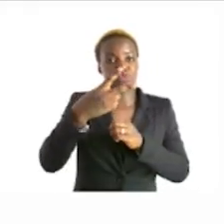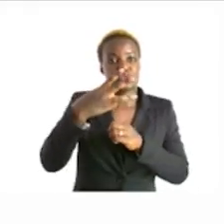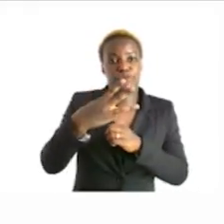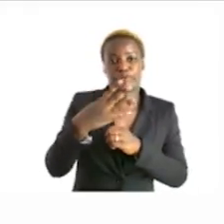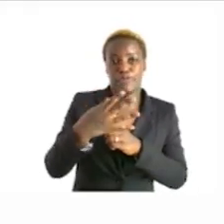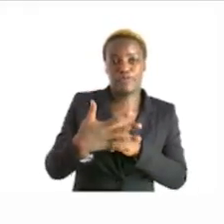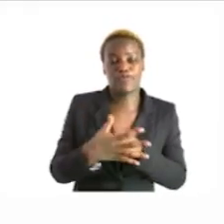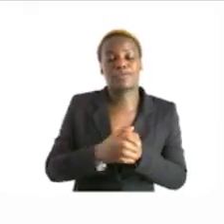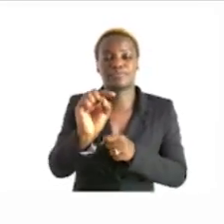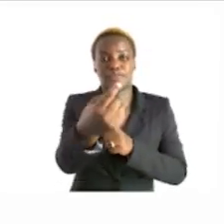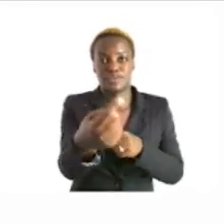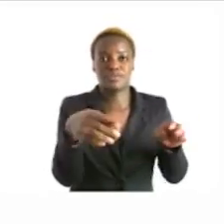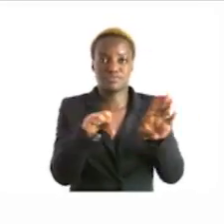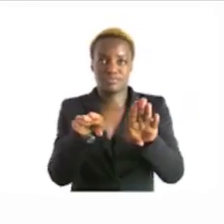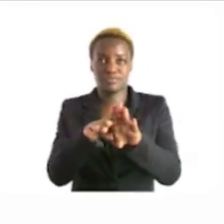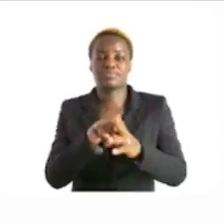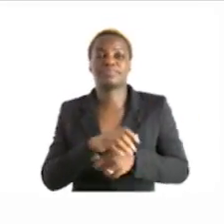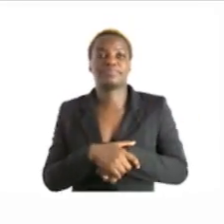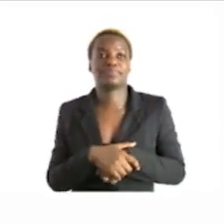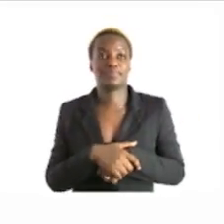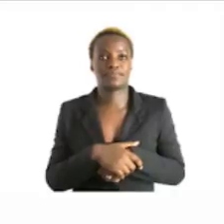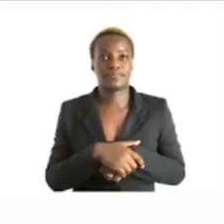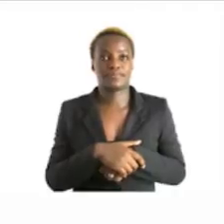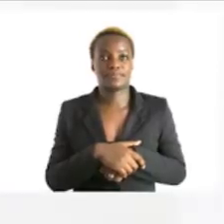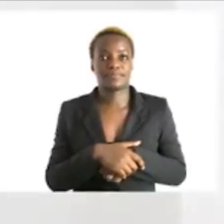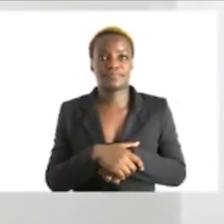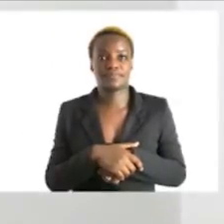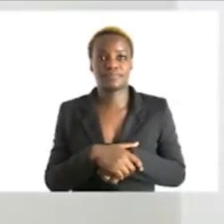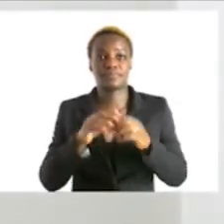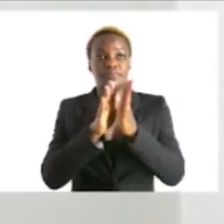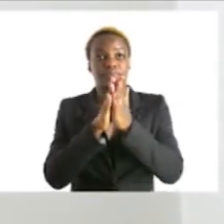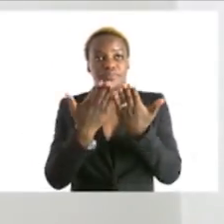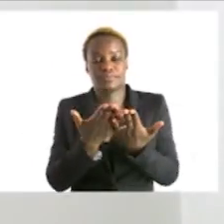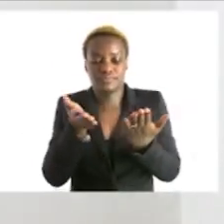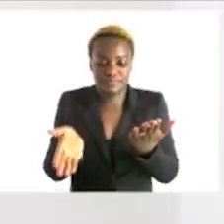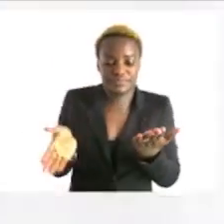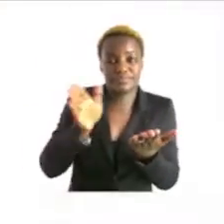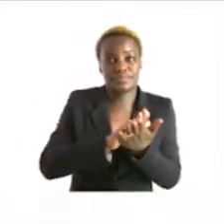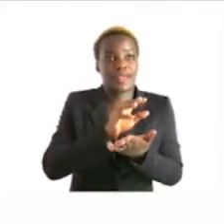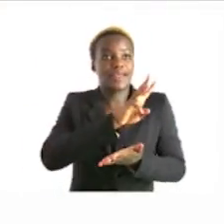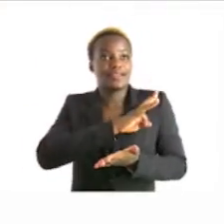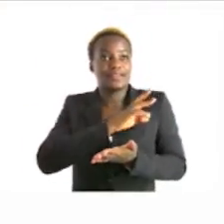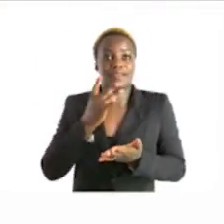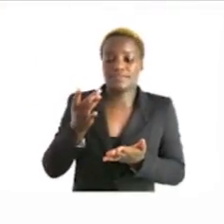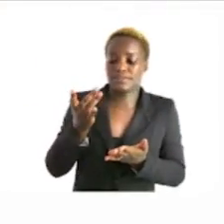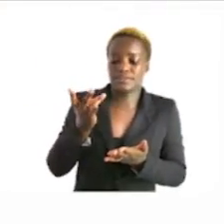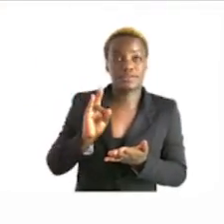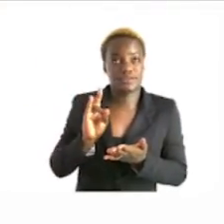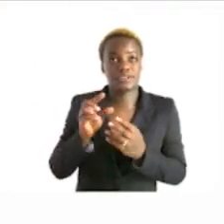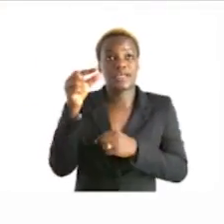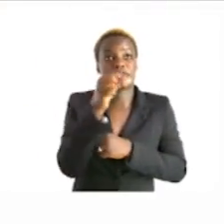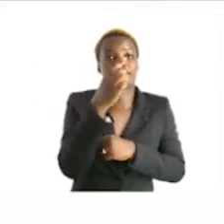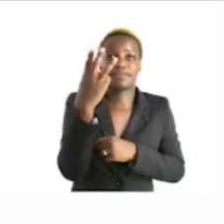in the passage to answer the questions let's turn to page 37 now this is grade 3